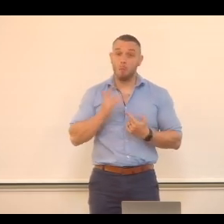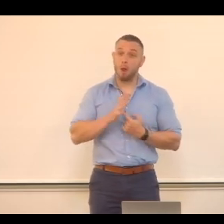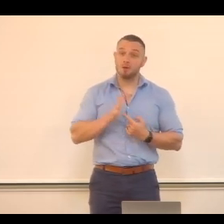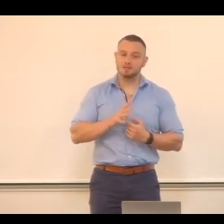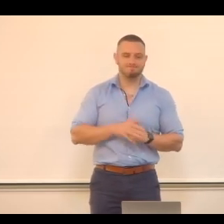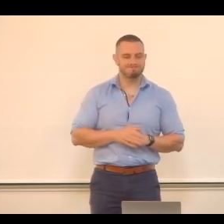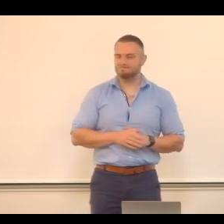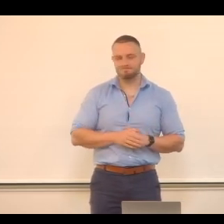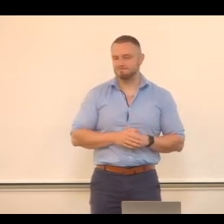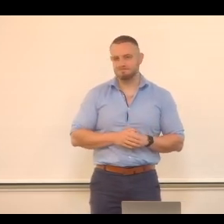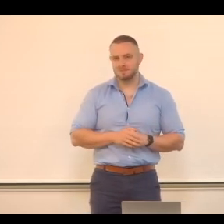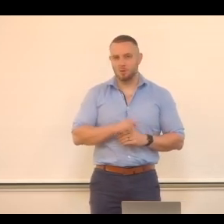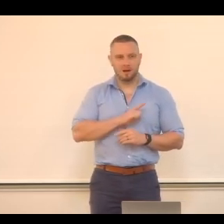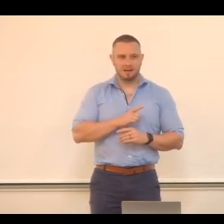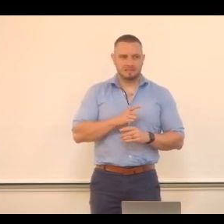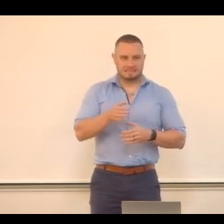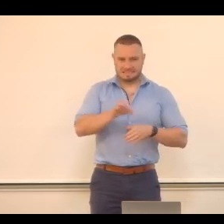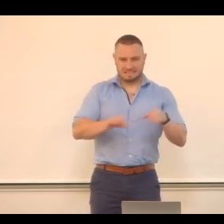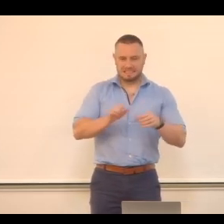enough with all the science out in the field.